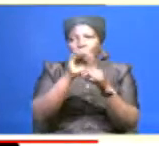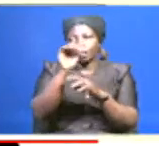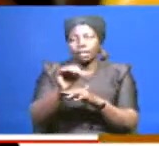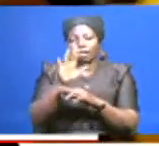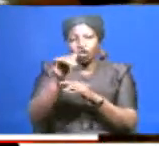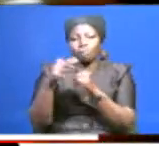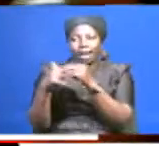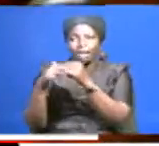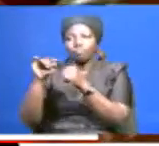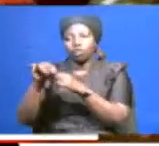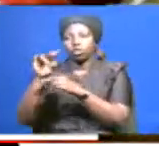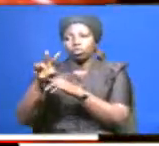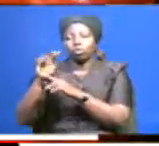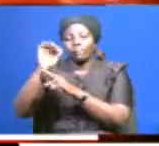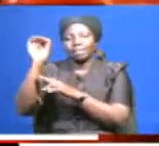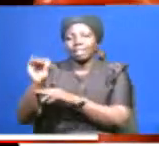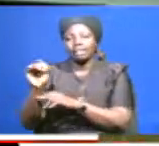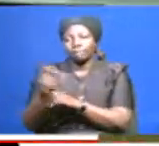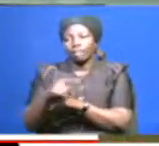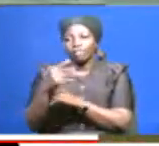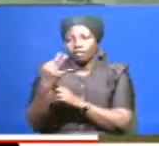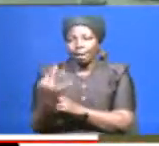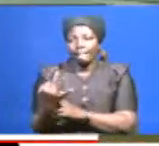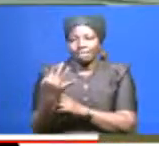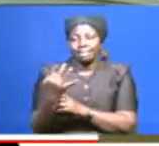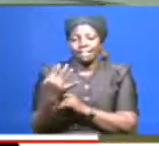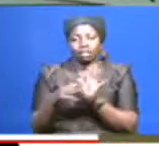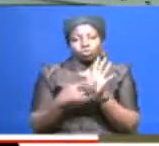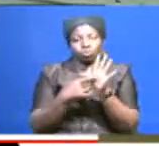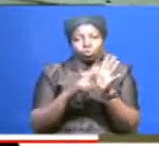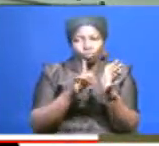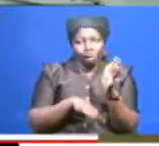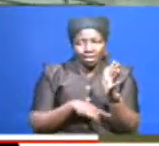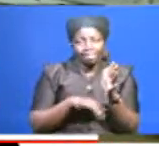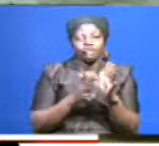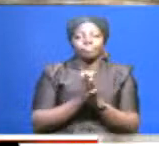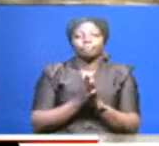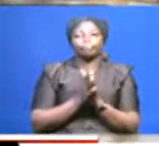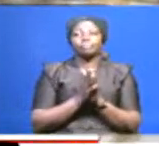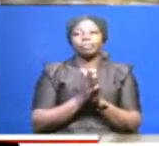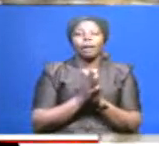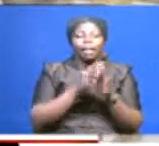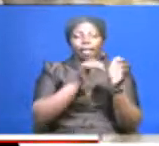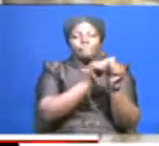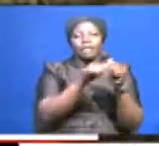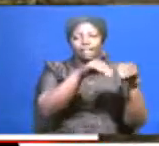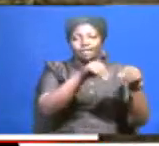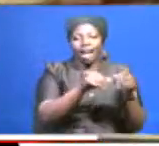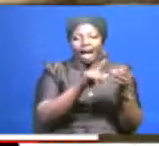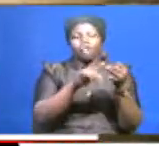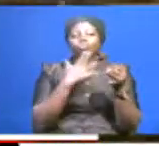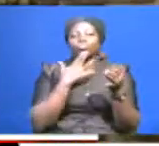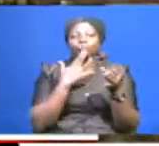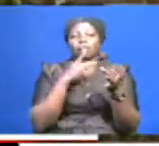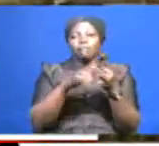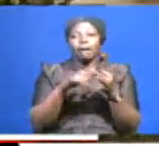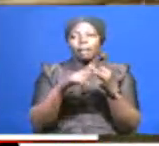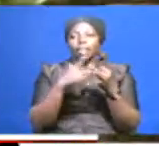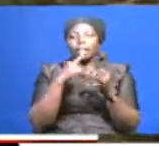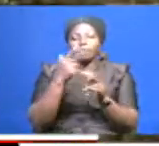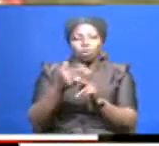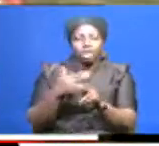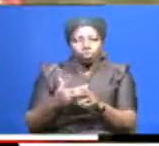March. Data showed that prices of commodities such as maize flour, sugar, potatoes, and beans dropped